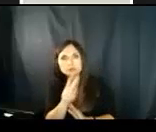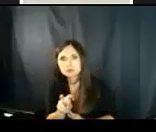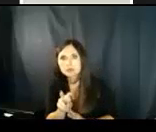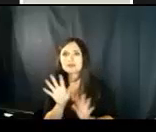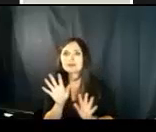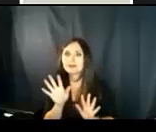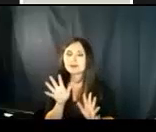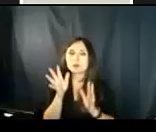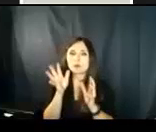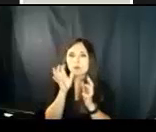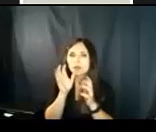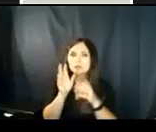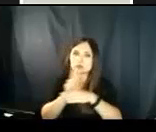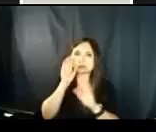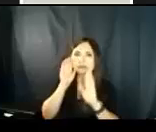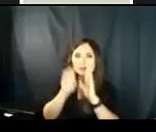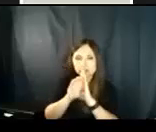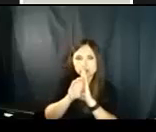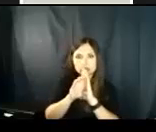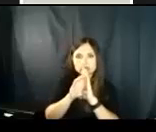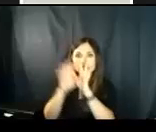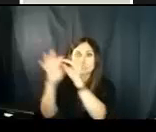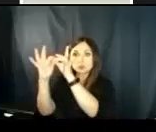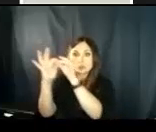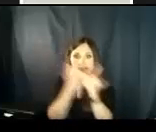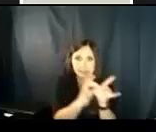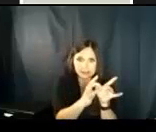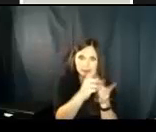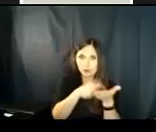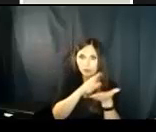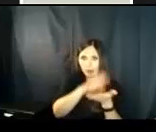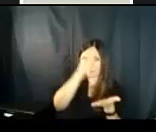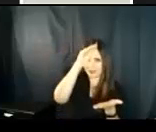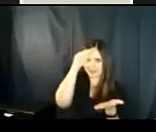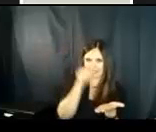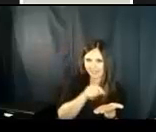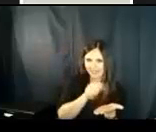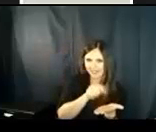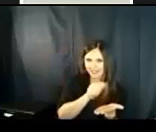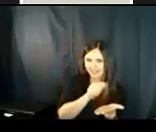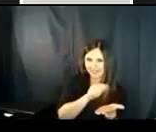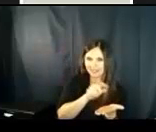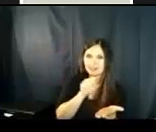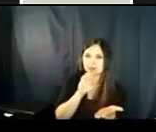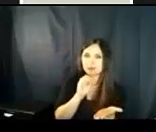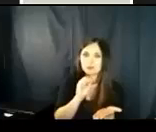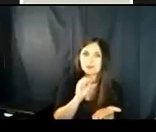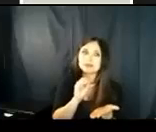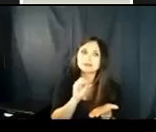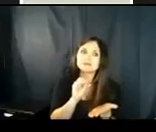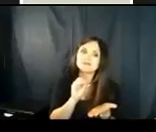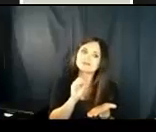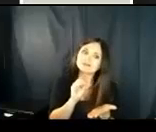want to use images to connect them to what they're learning. And so one of the things that is